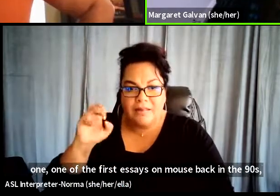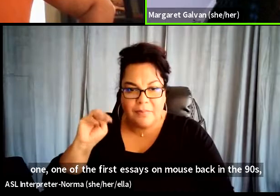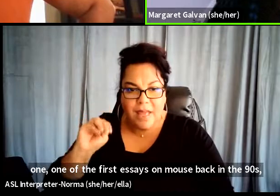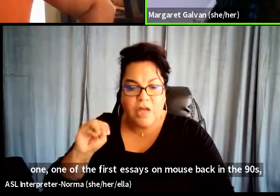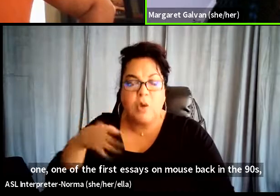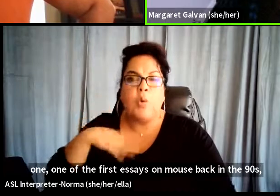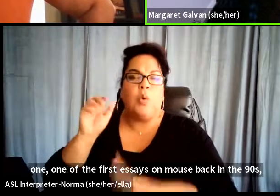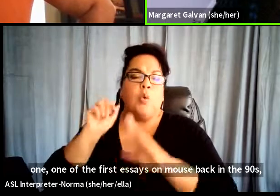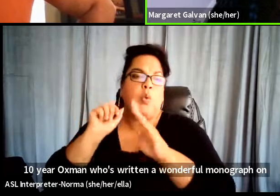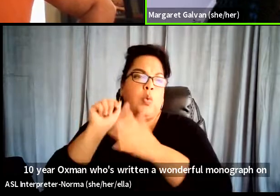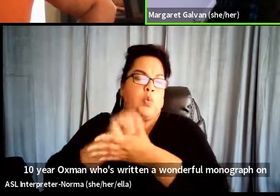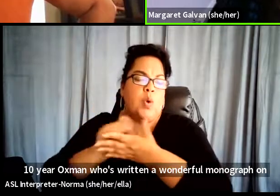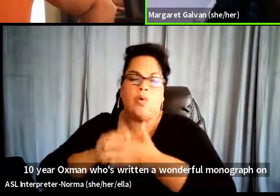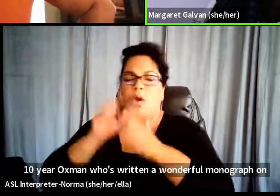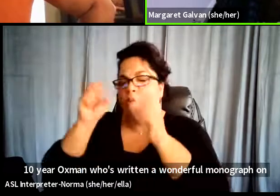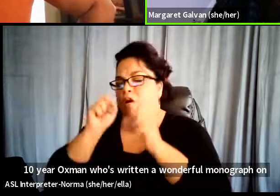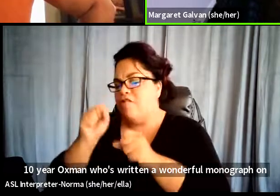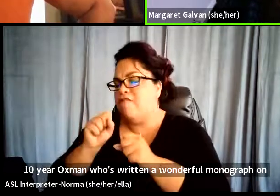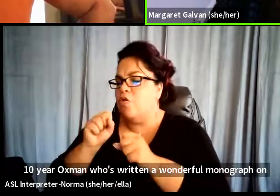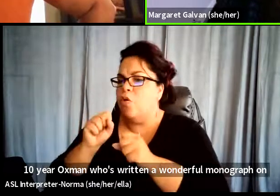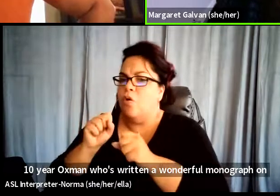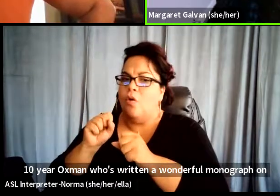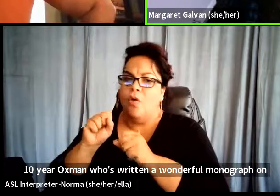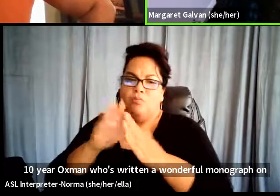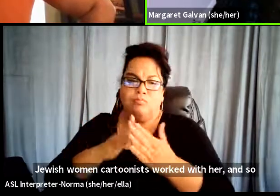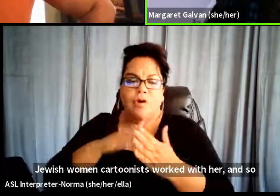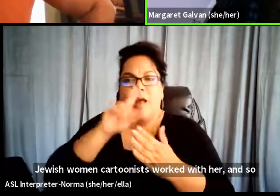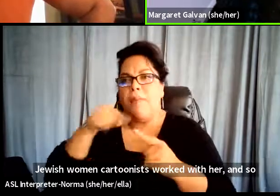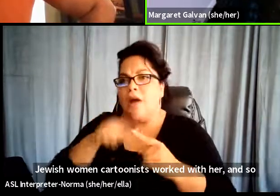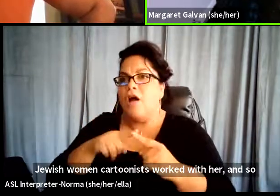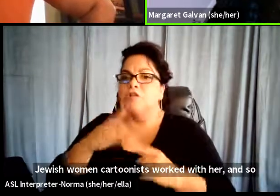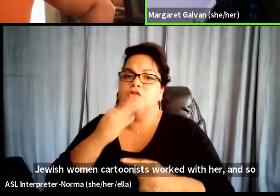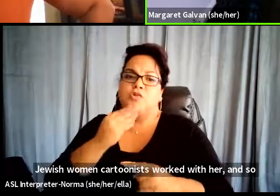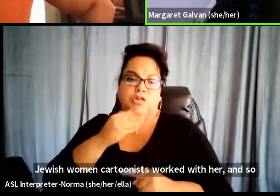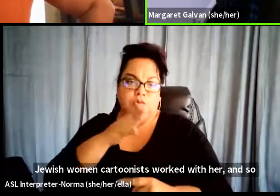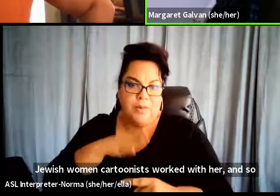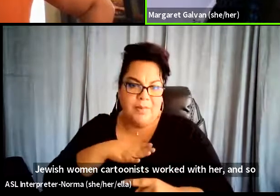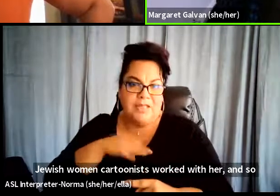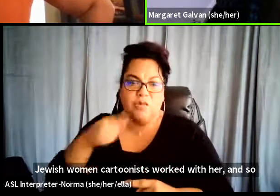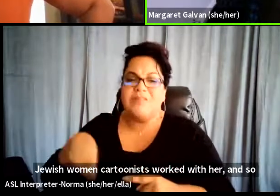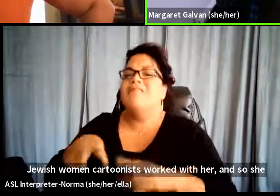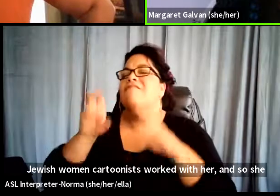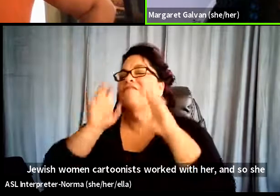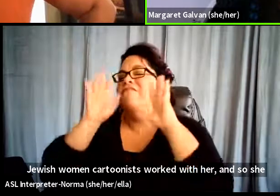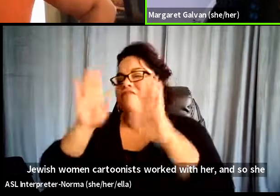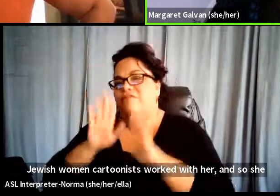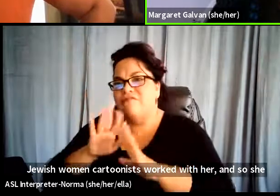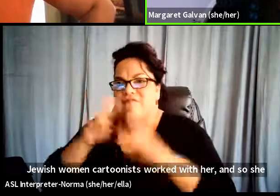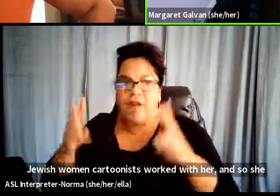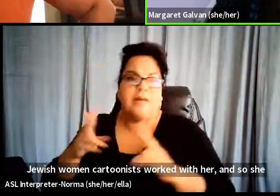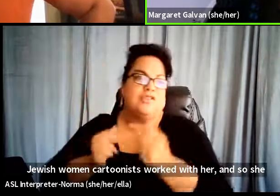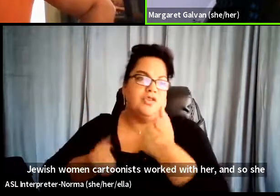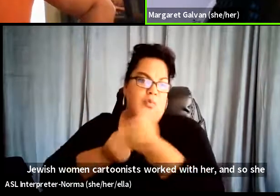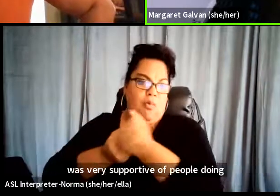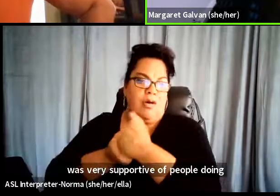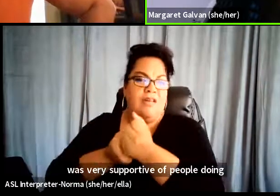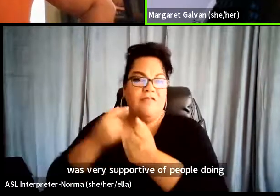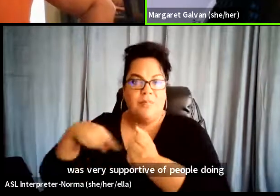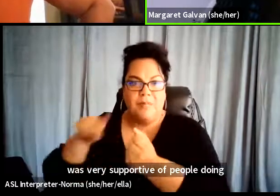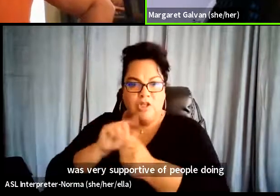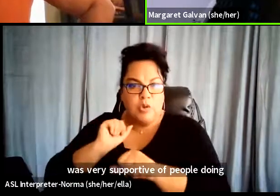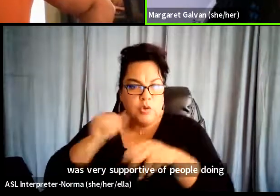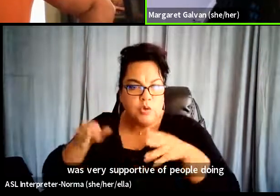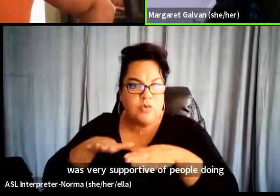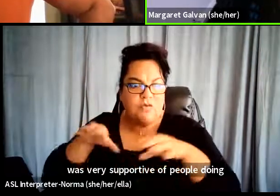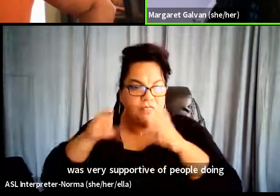women, uh, cartoonists, uh, worked with her. Um, and so, uh, was very supportive of people doing work on comics. I also, um,